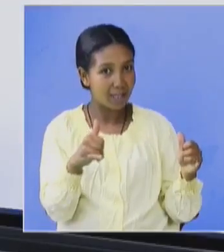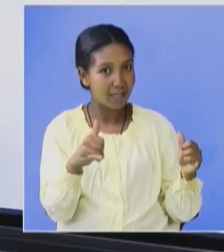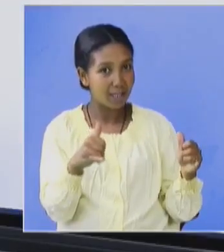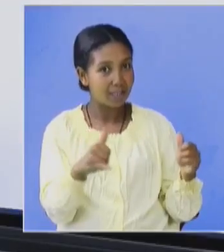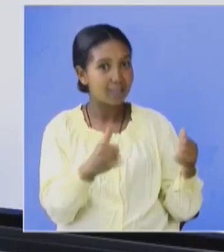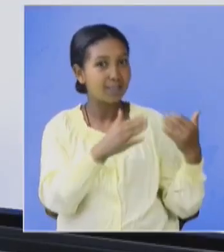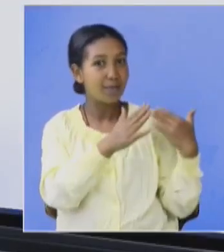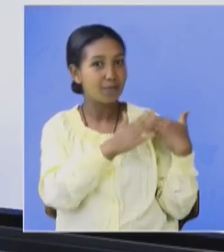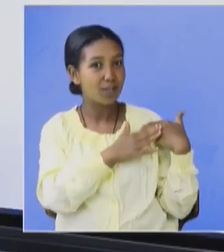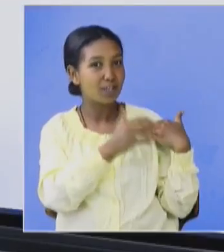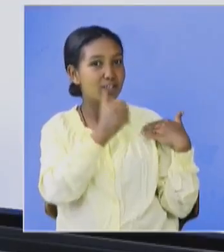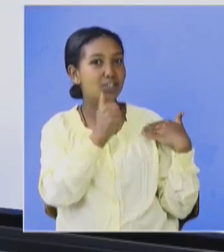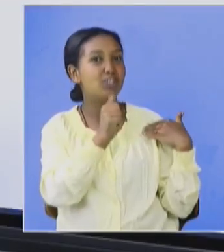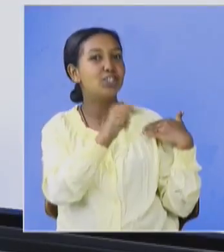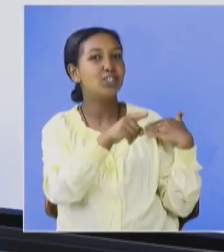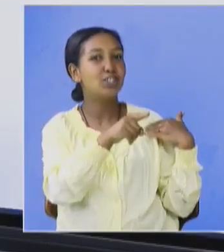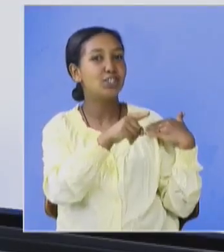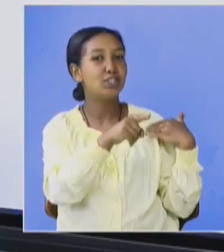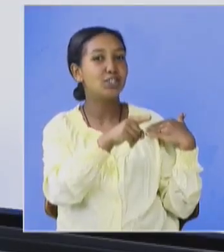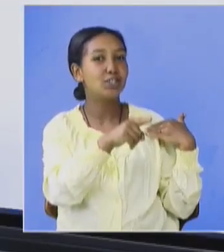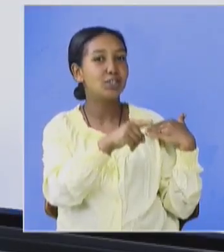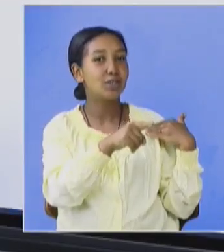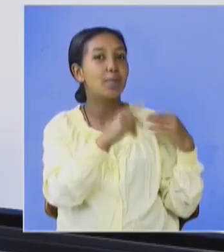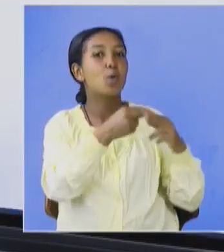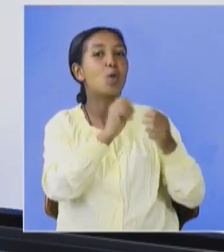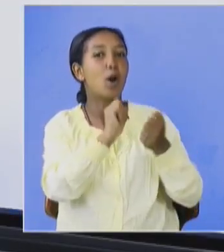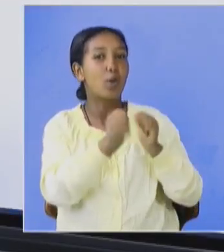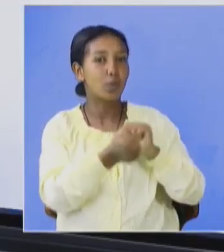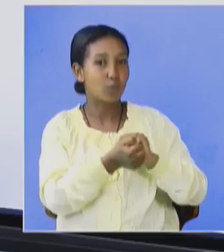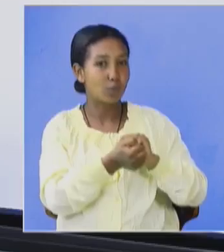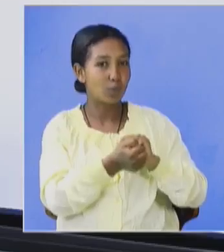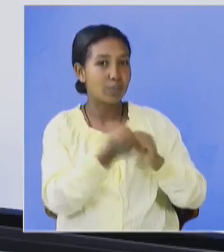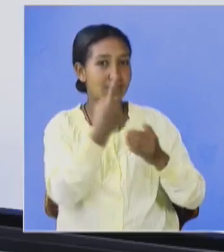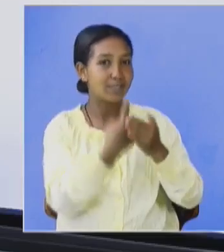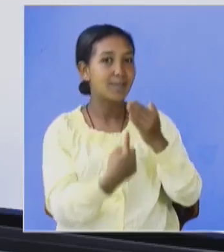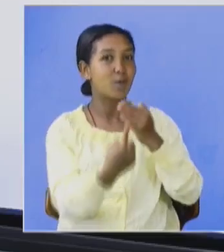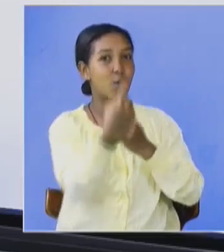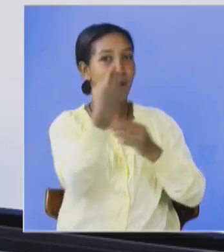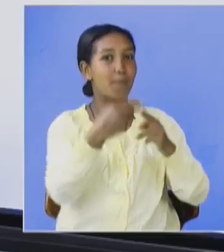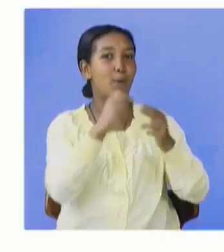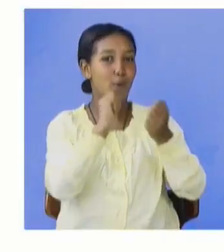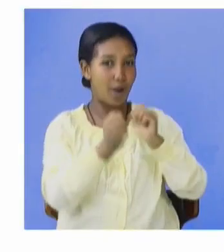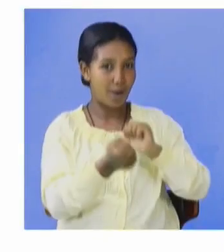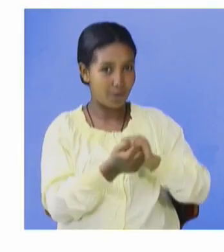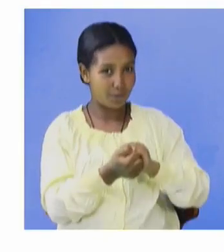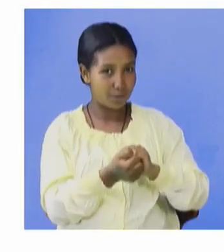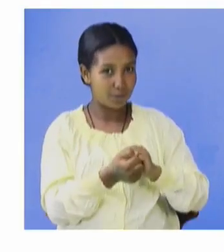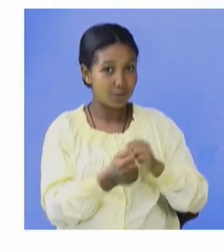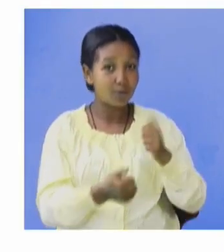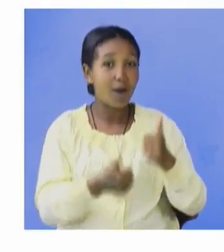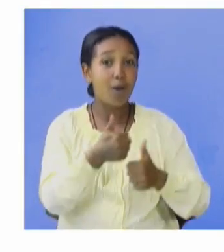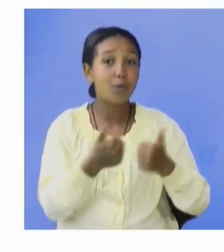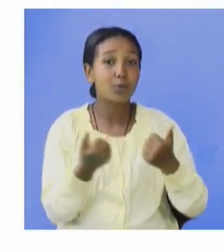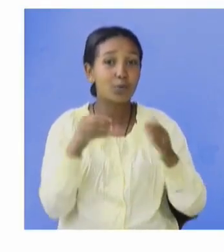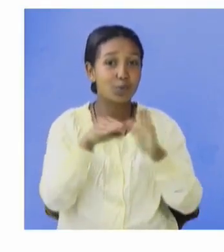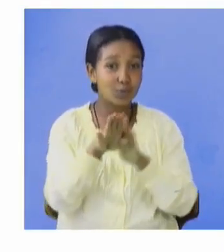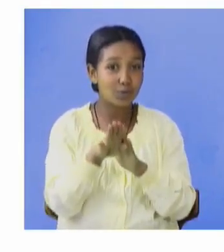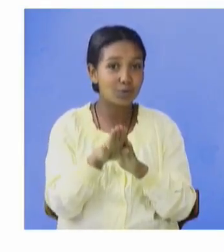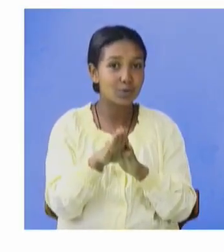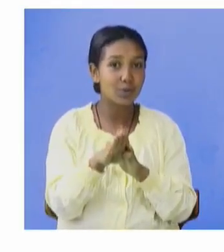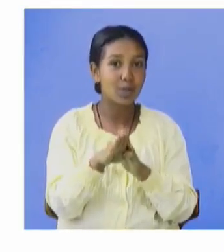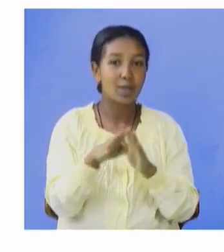also a subject, which is a pronoun, also singular pronoun. So I'm going to use